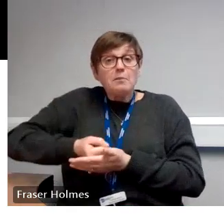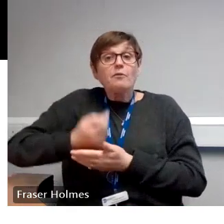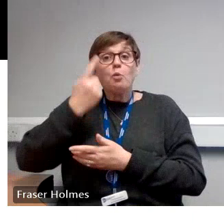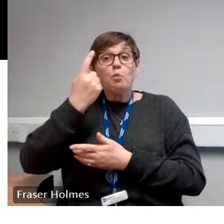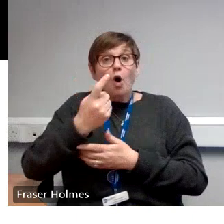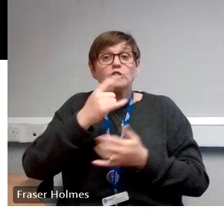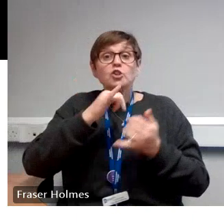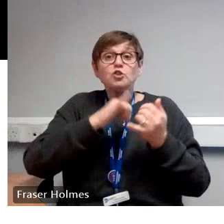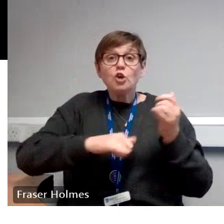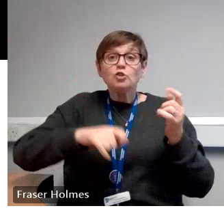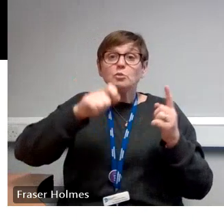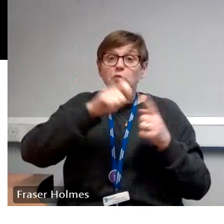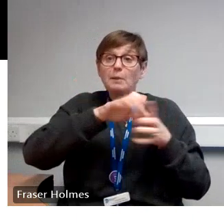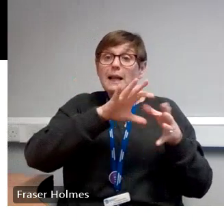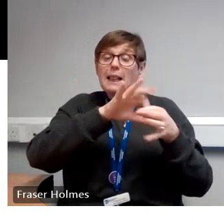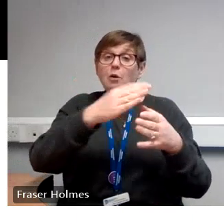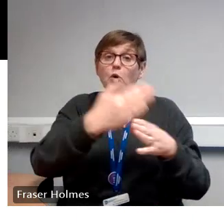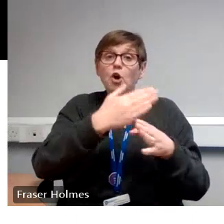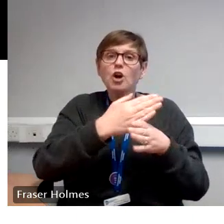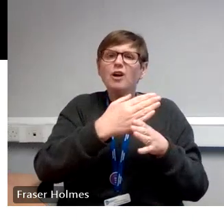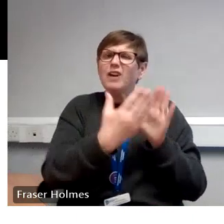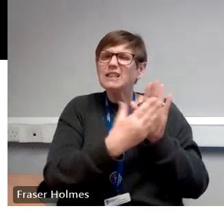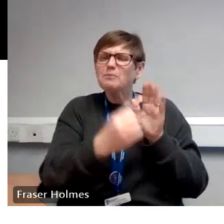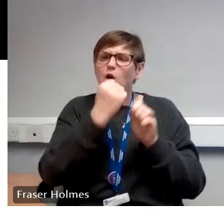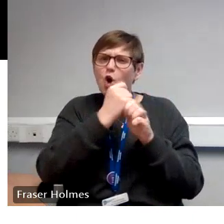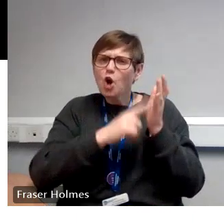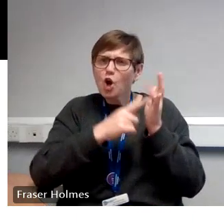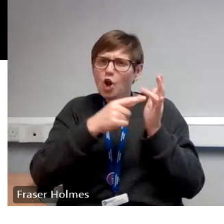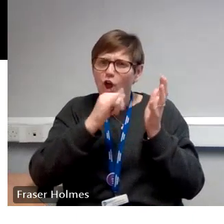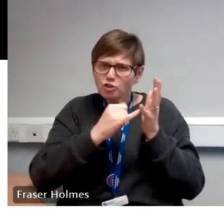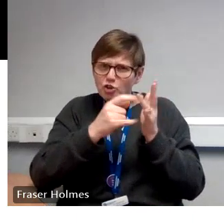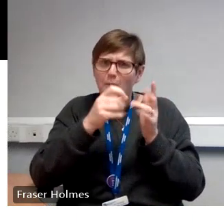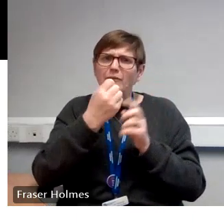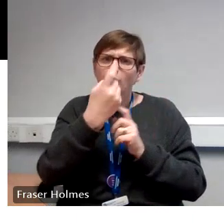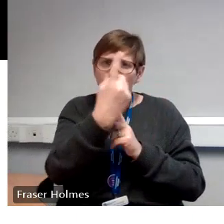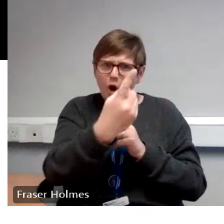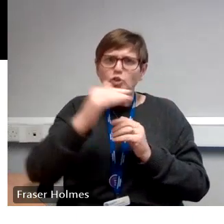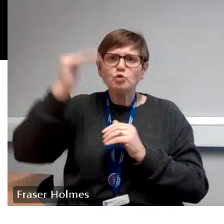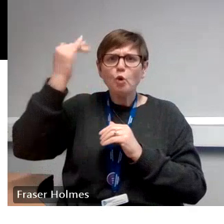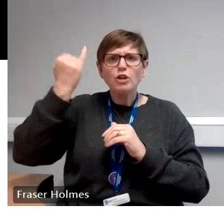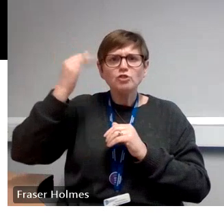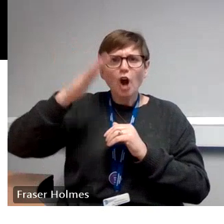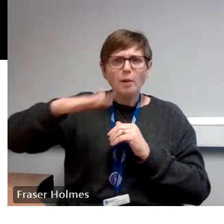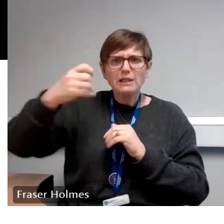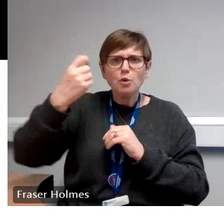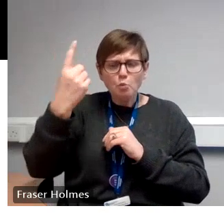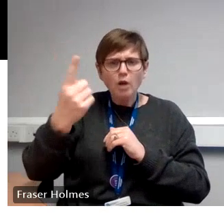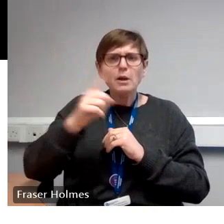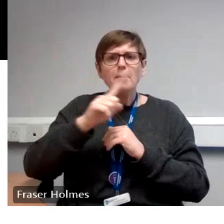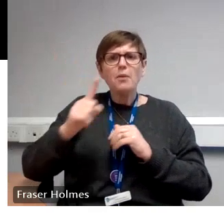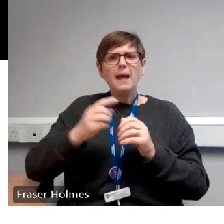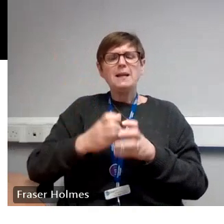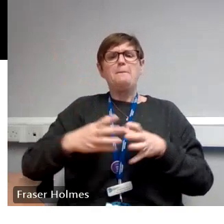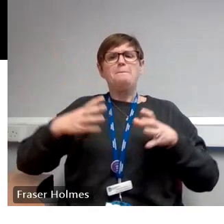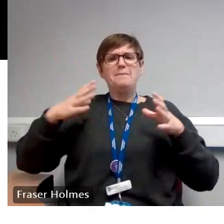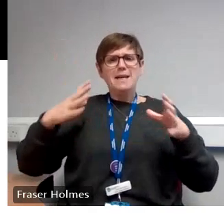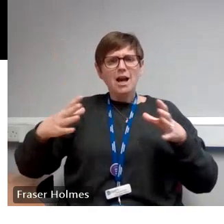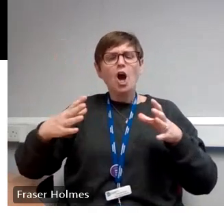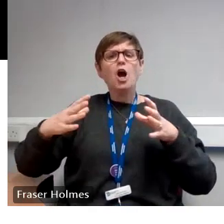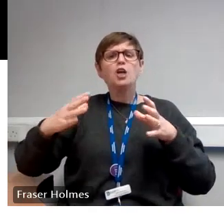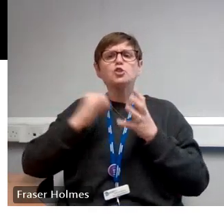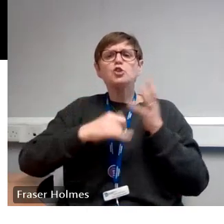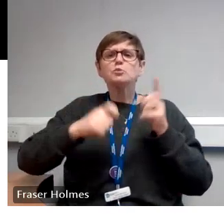link worker. Like Glossop, for example, has got 1, North Derbyshire has got 1, but then you've got larger social prescribing teams, such